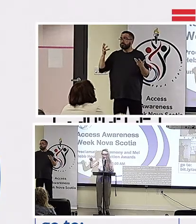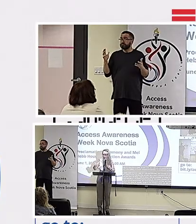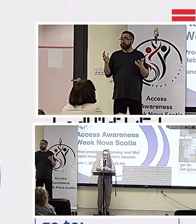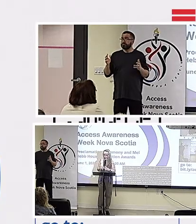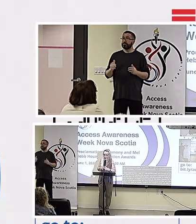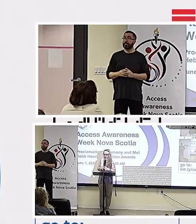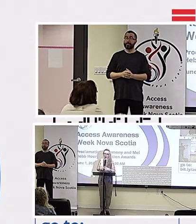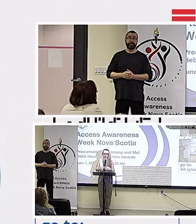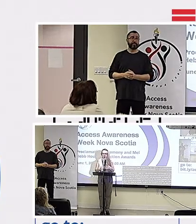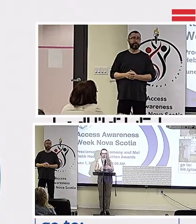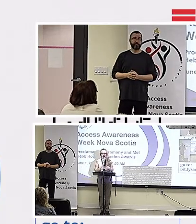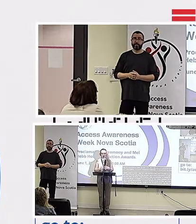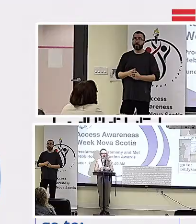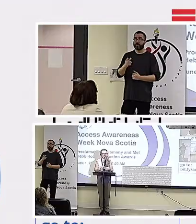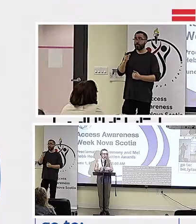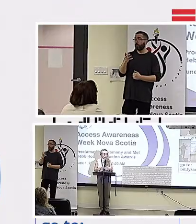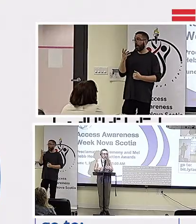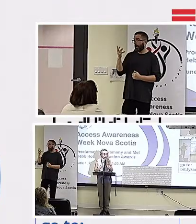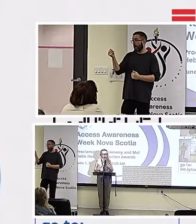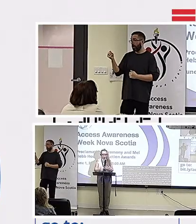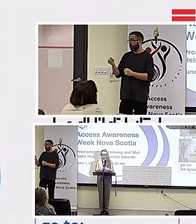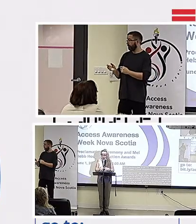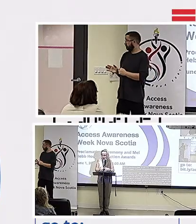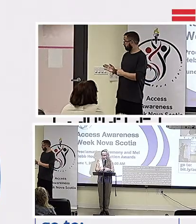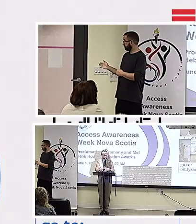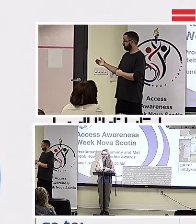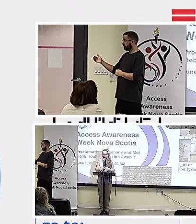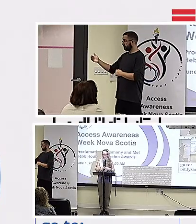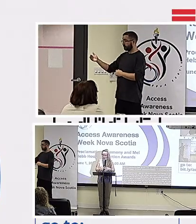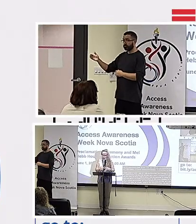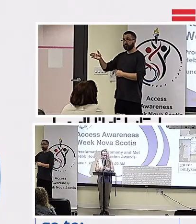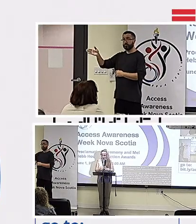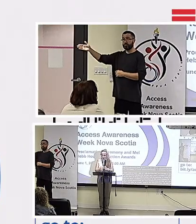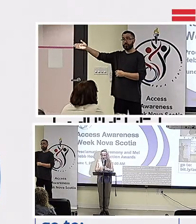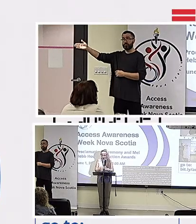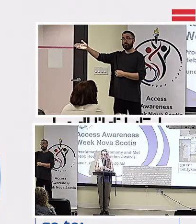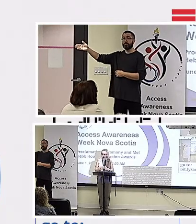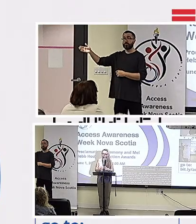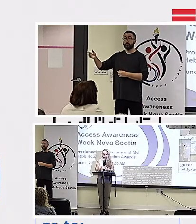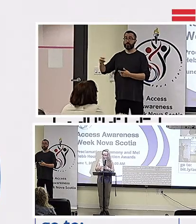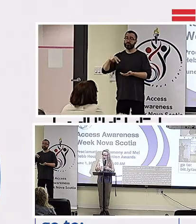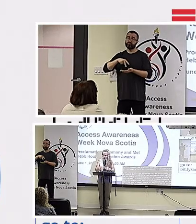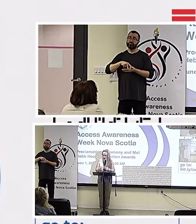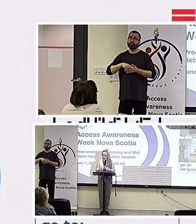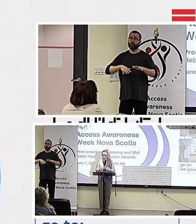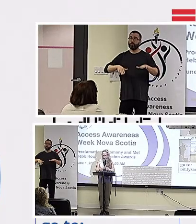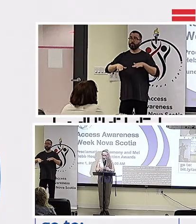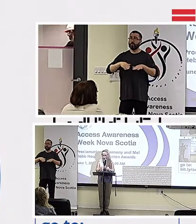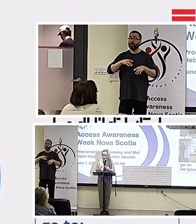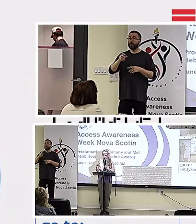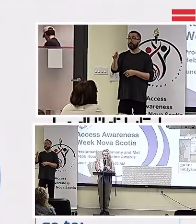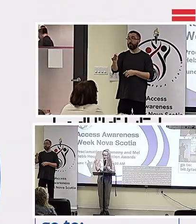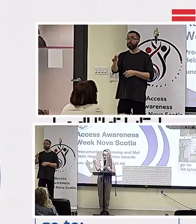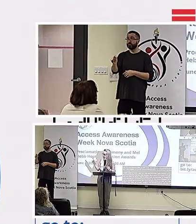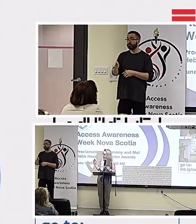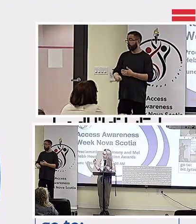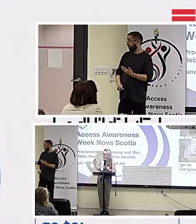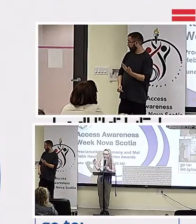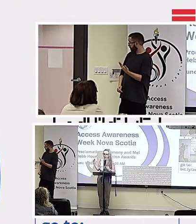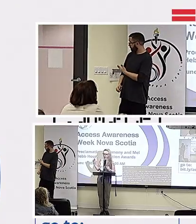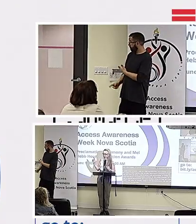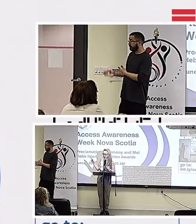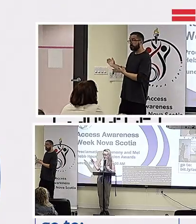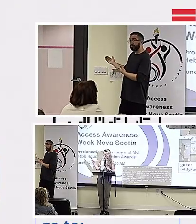right, if you'd like to stand up and walk around for a bit. If you're looking for the washrooms, you go out the doors